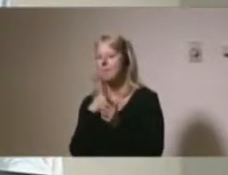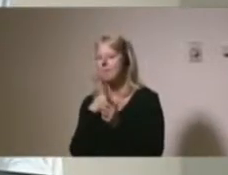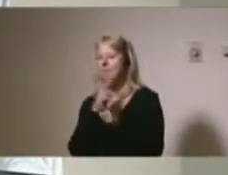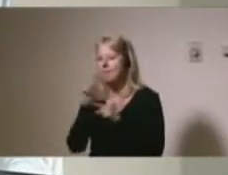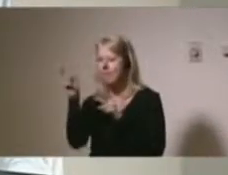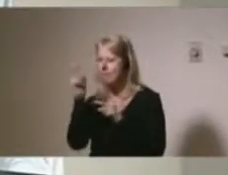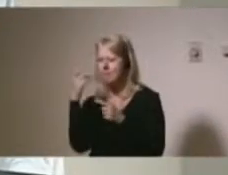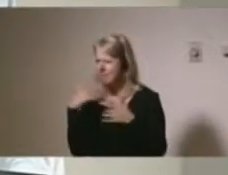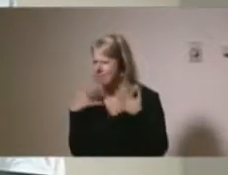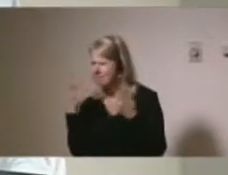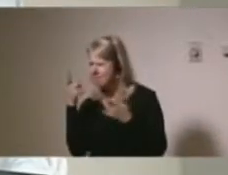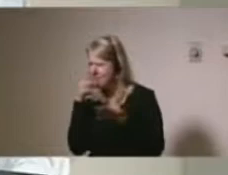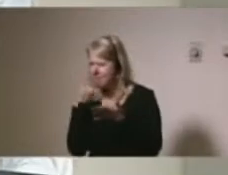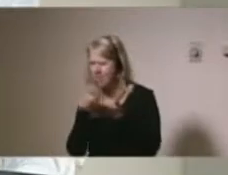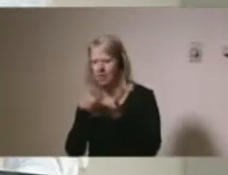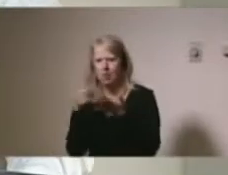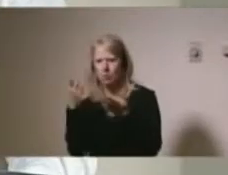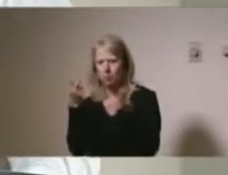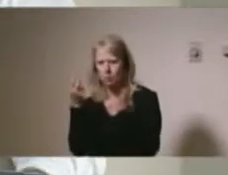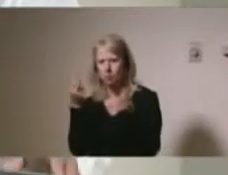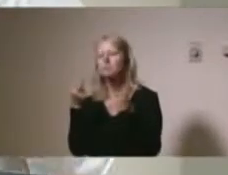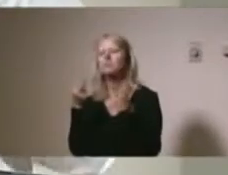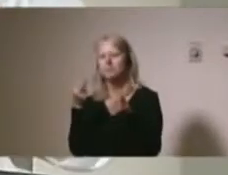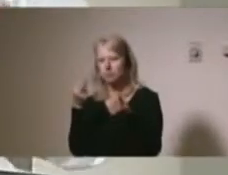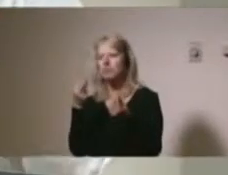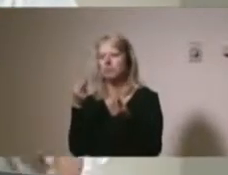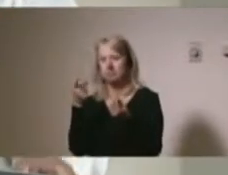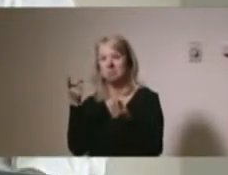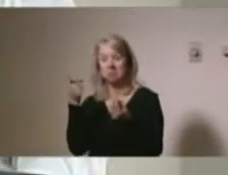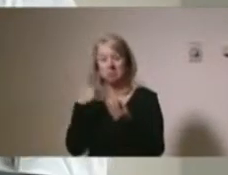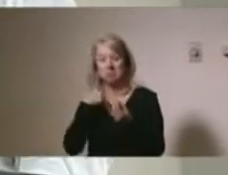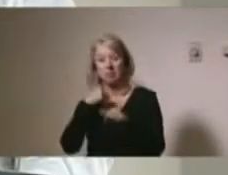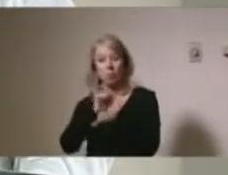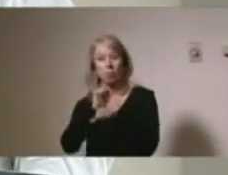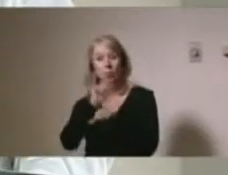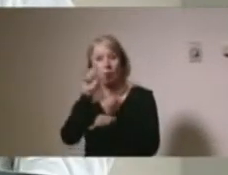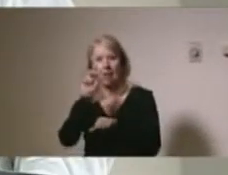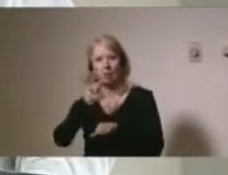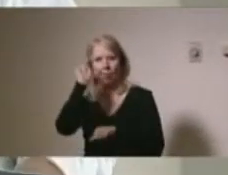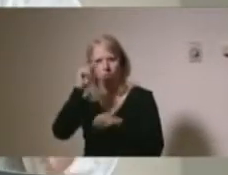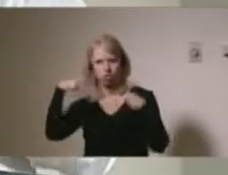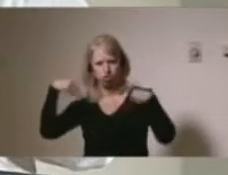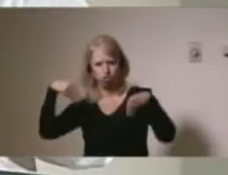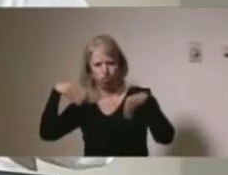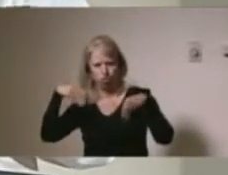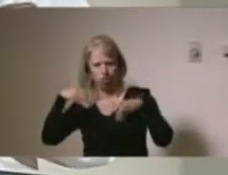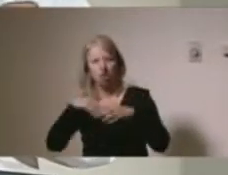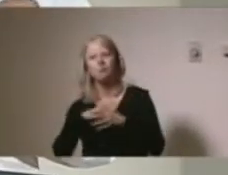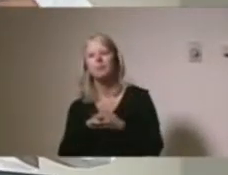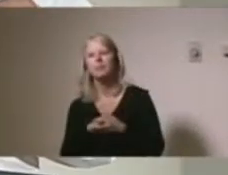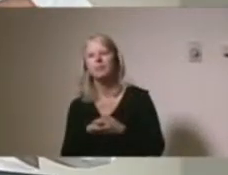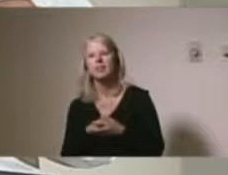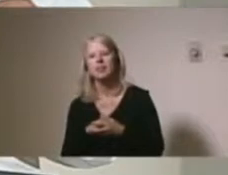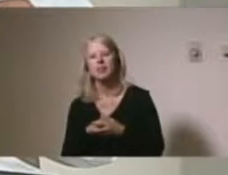"So what goes on?" She goes, "Well, as I work for the northern store, and I